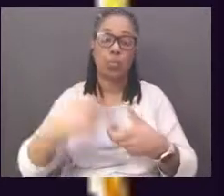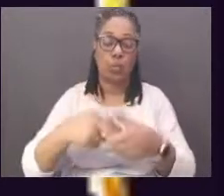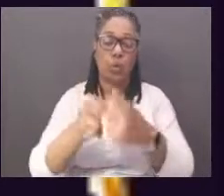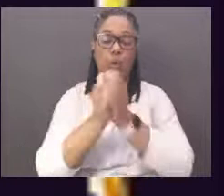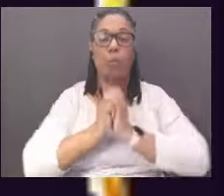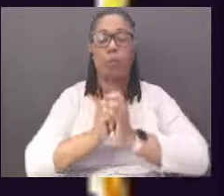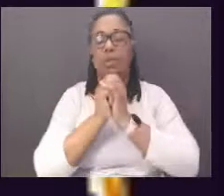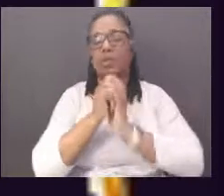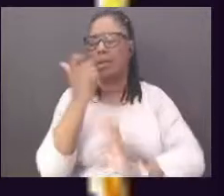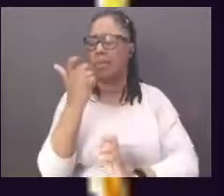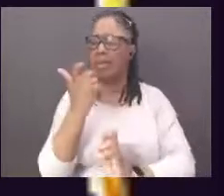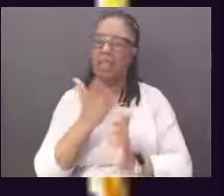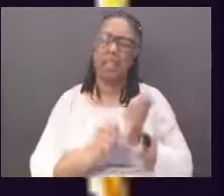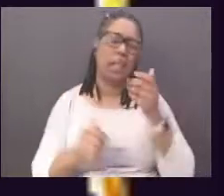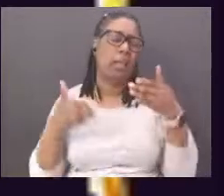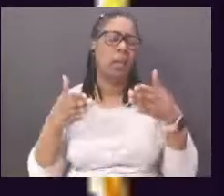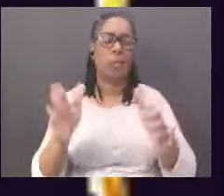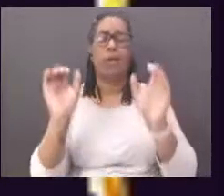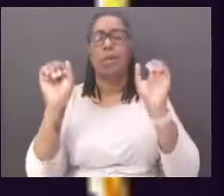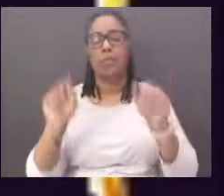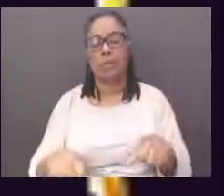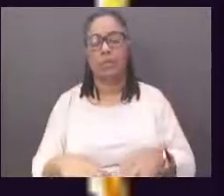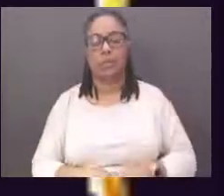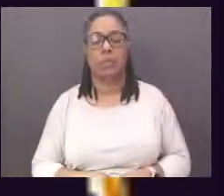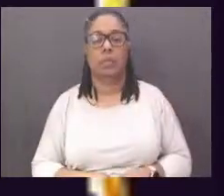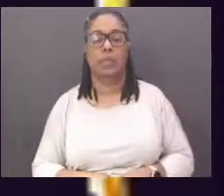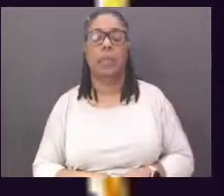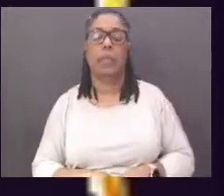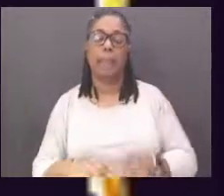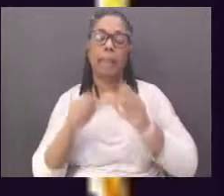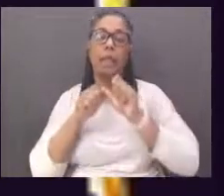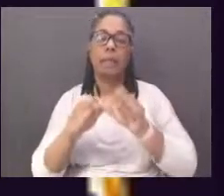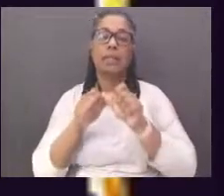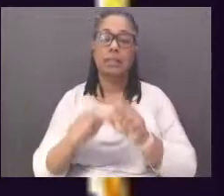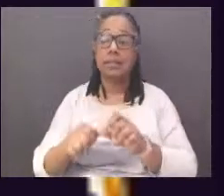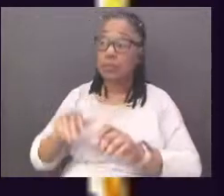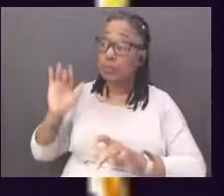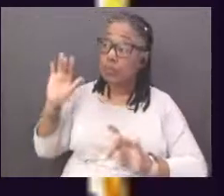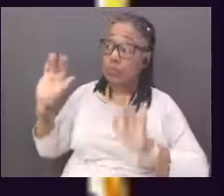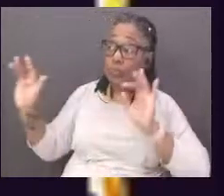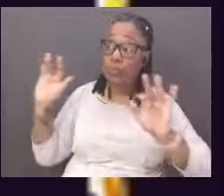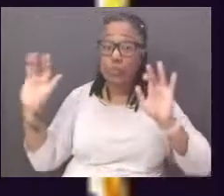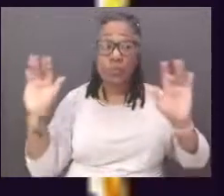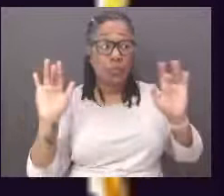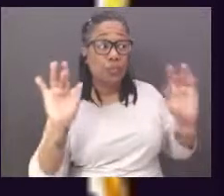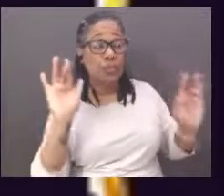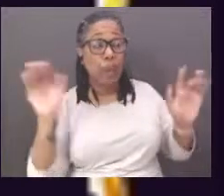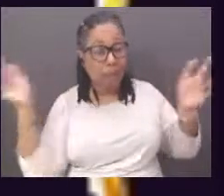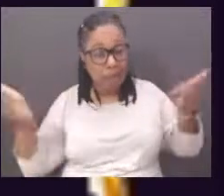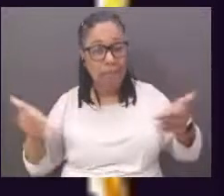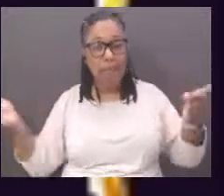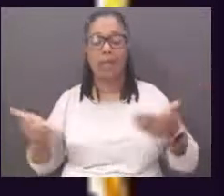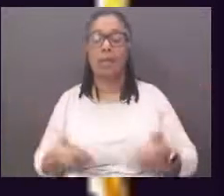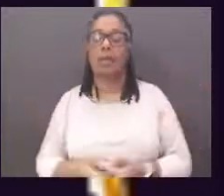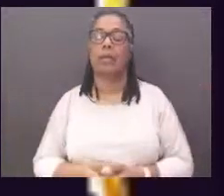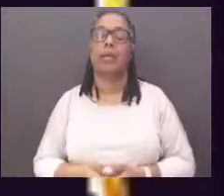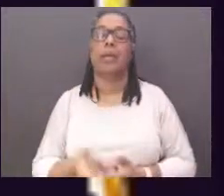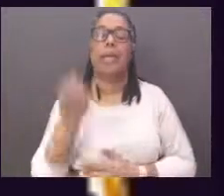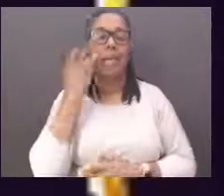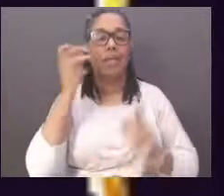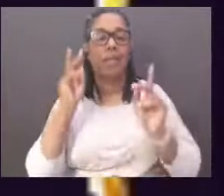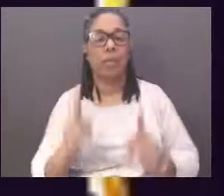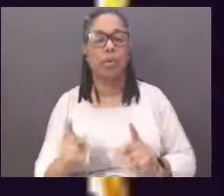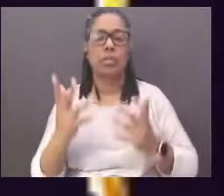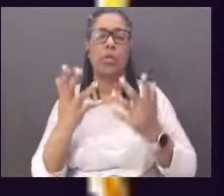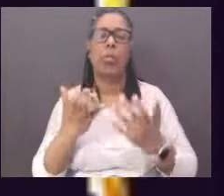and any way you can, and continue to reach out to those that are seeking a better or a greater